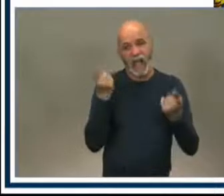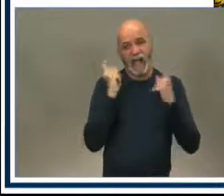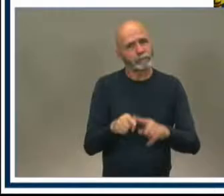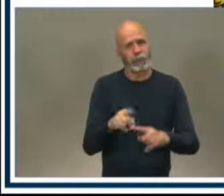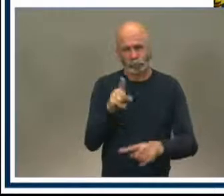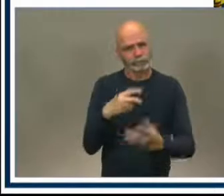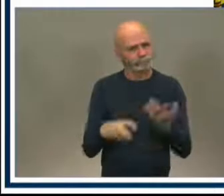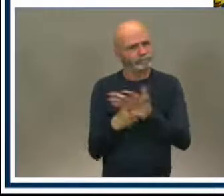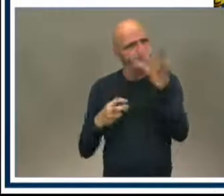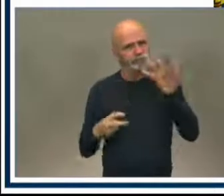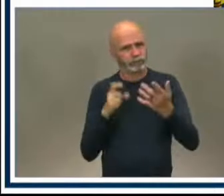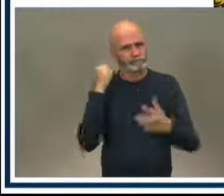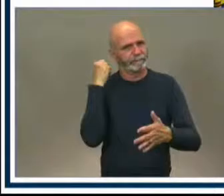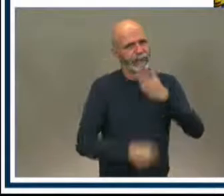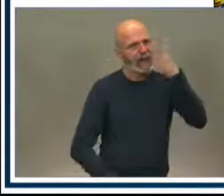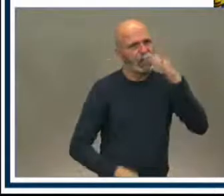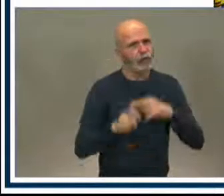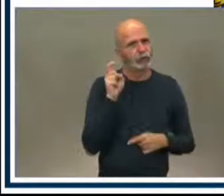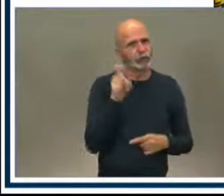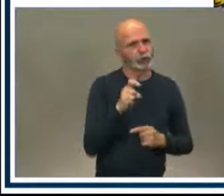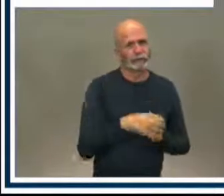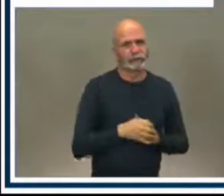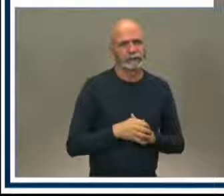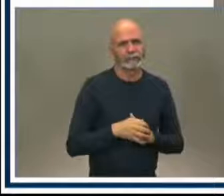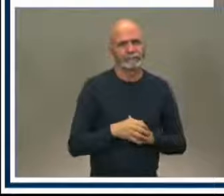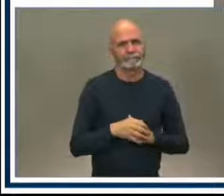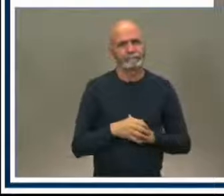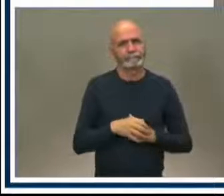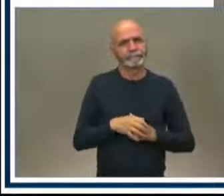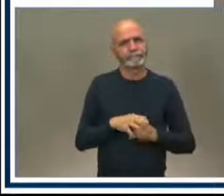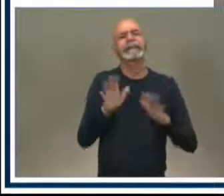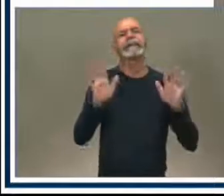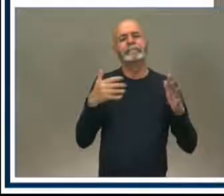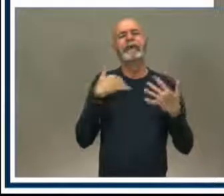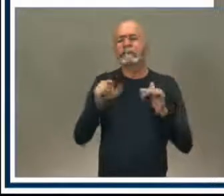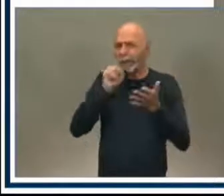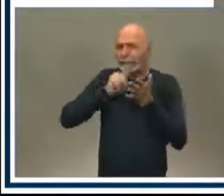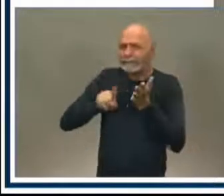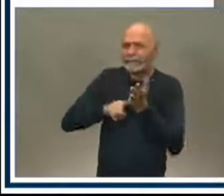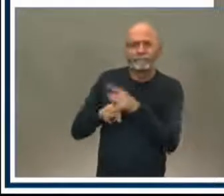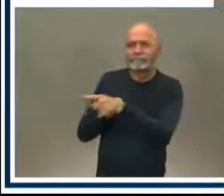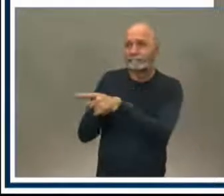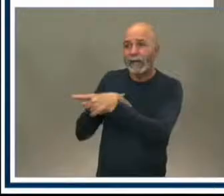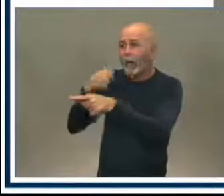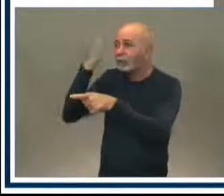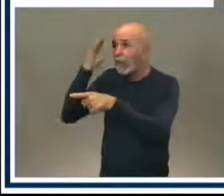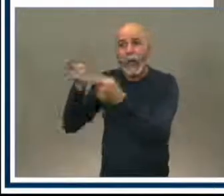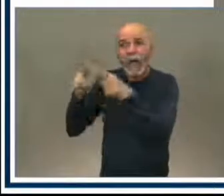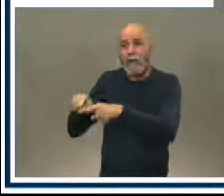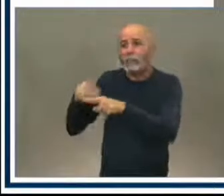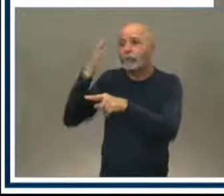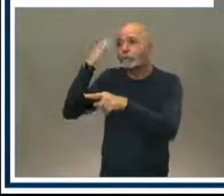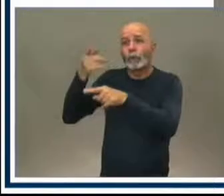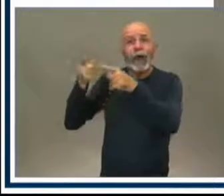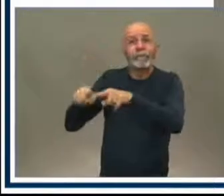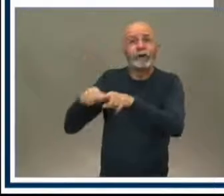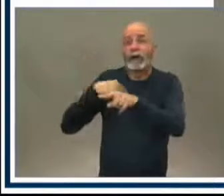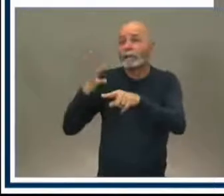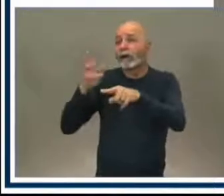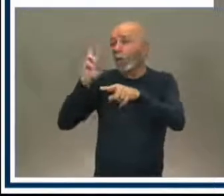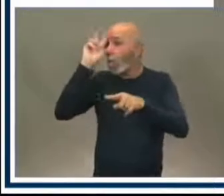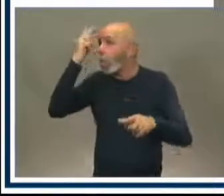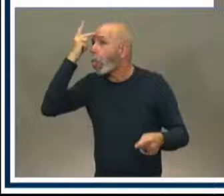fined? We're working for them. What was their understanding of that? But I'm not so much focused. We are certainly, as I said today, I'm sending